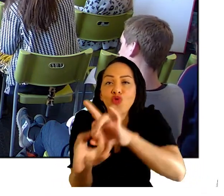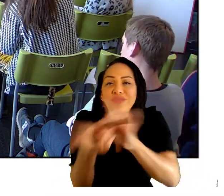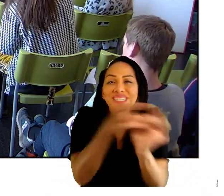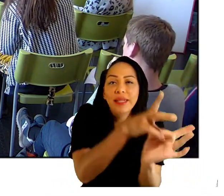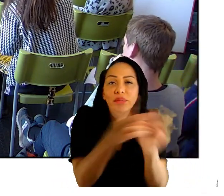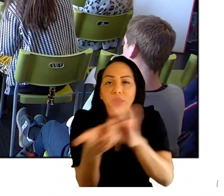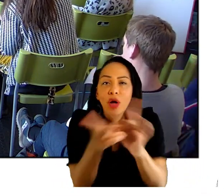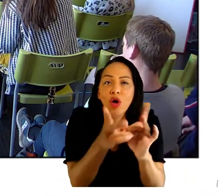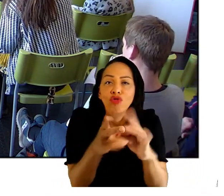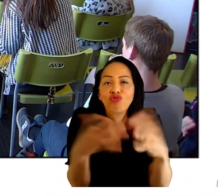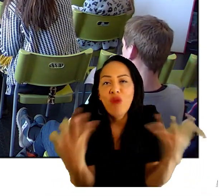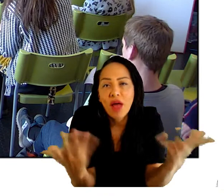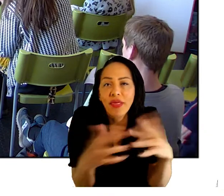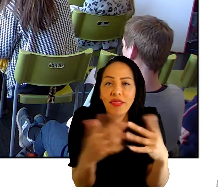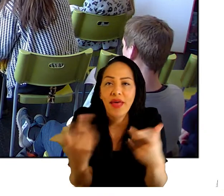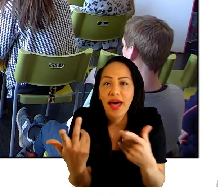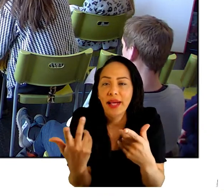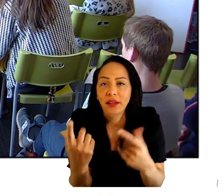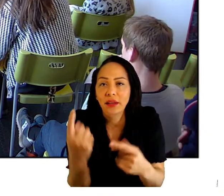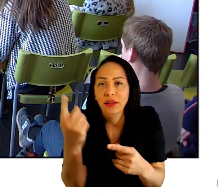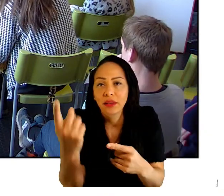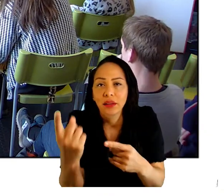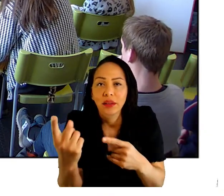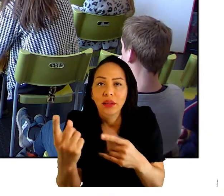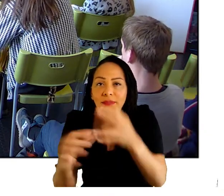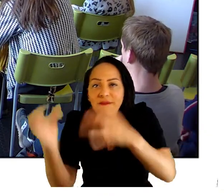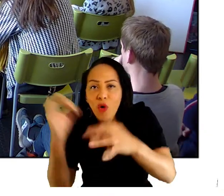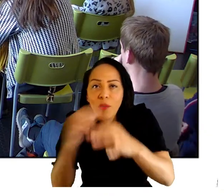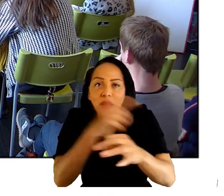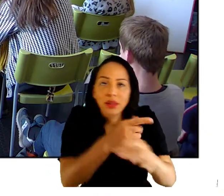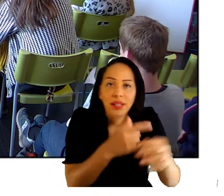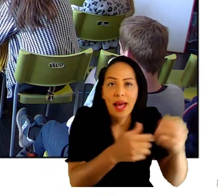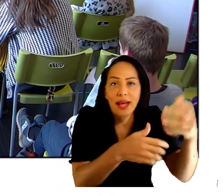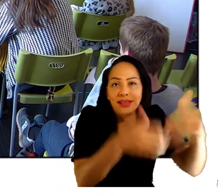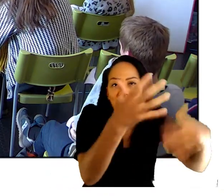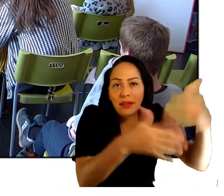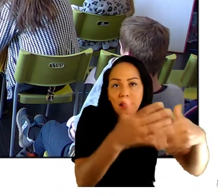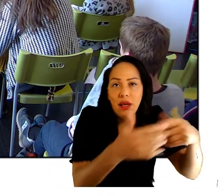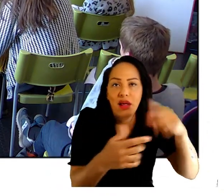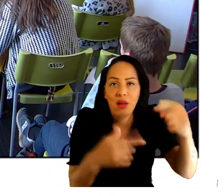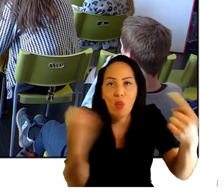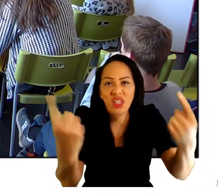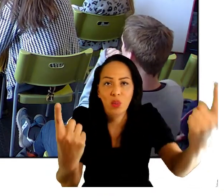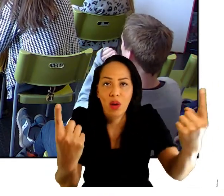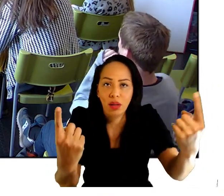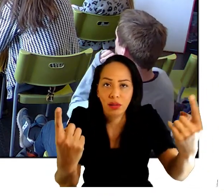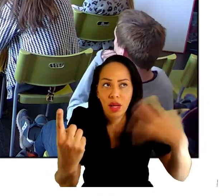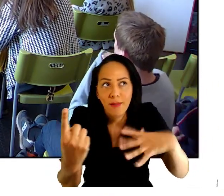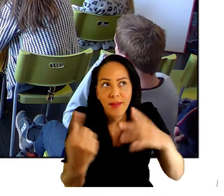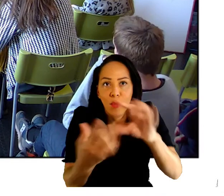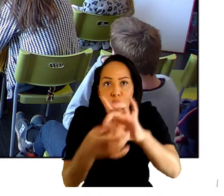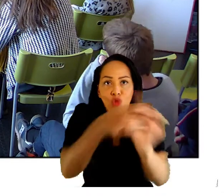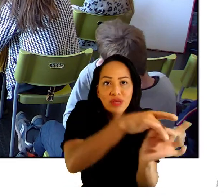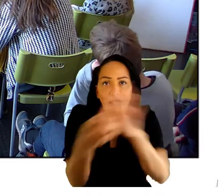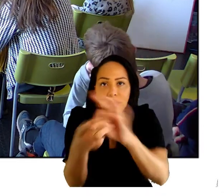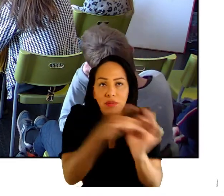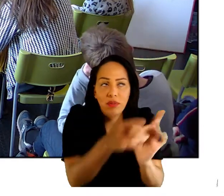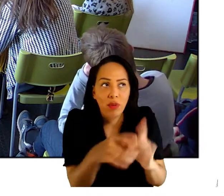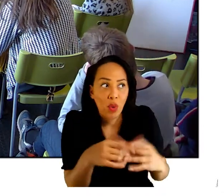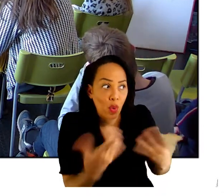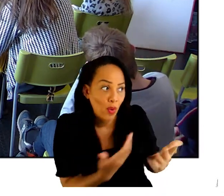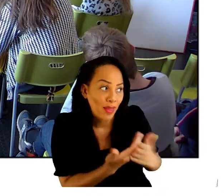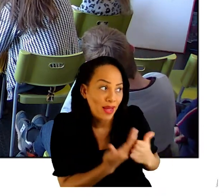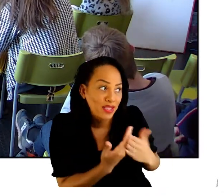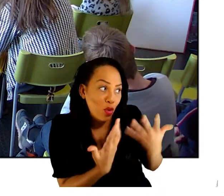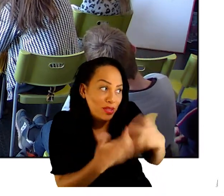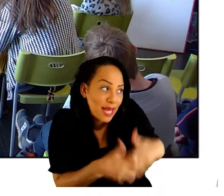one-to-one. That would be amazing. It's another bit of technology you have to learn, Mark.